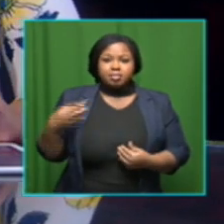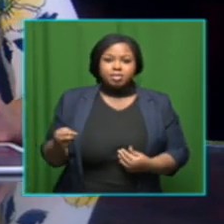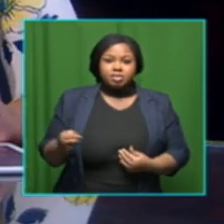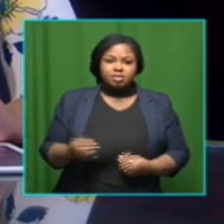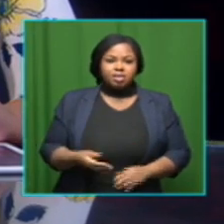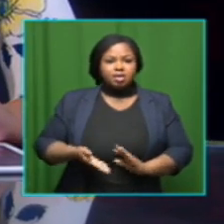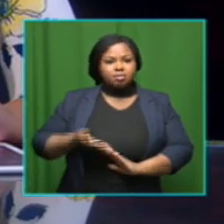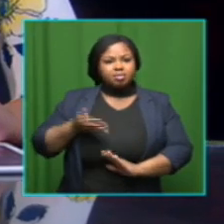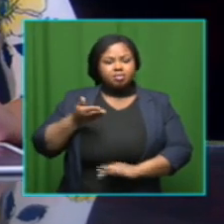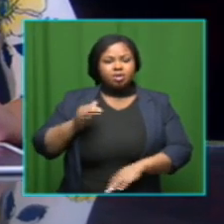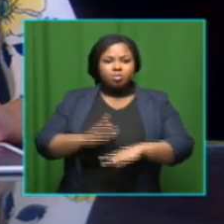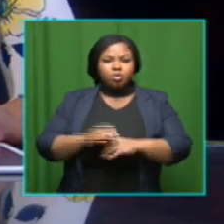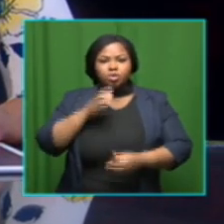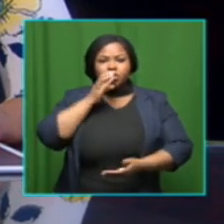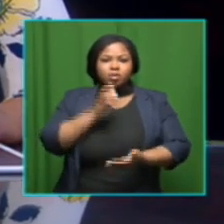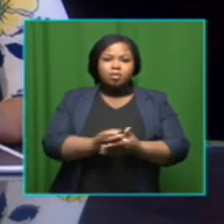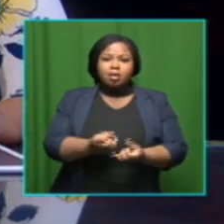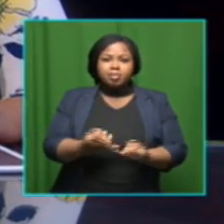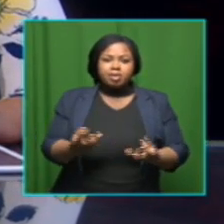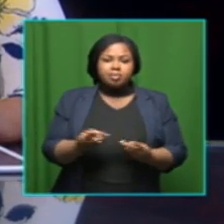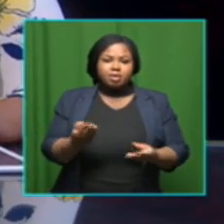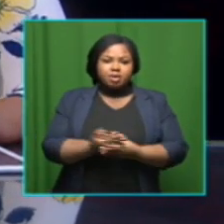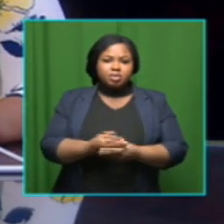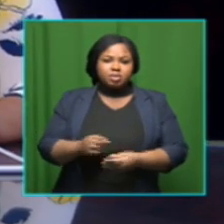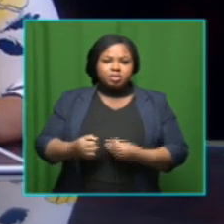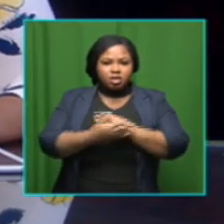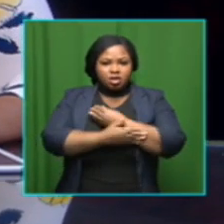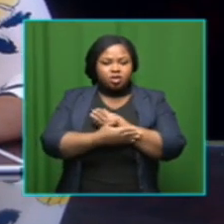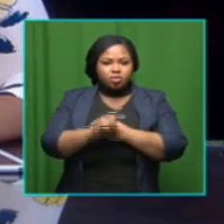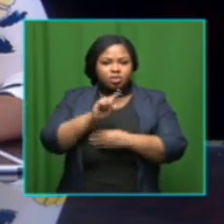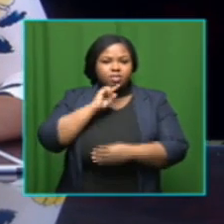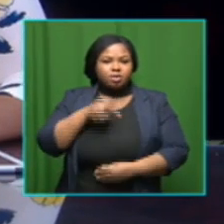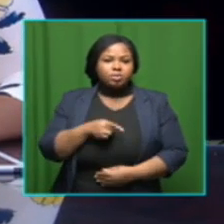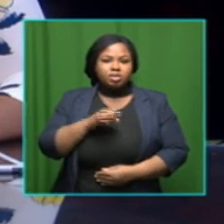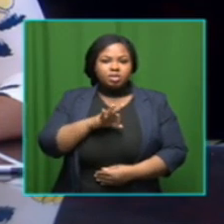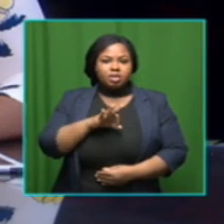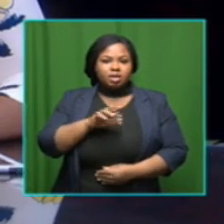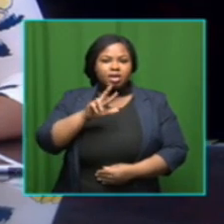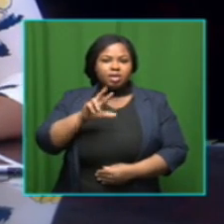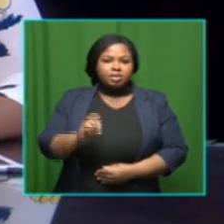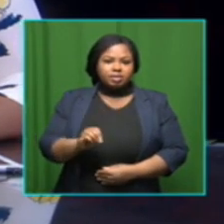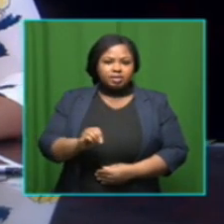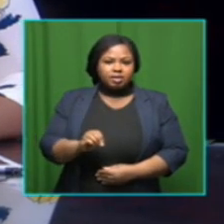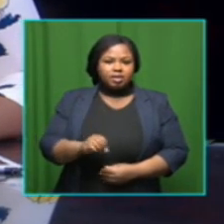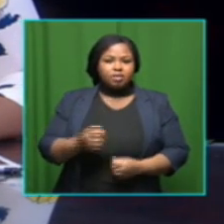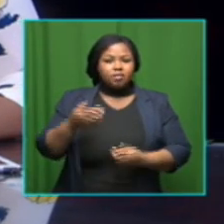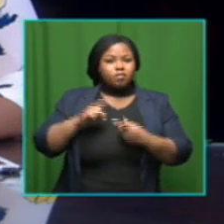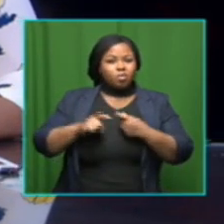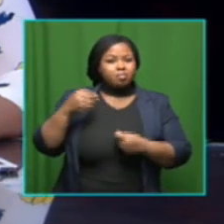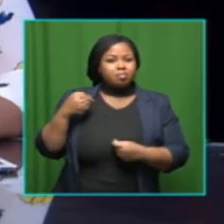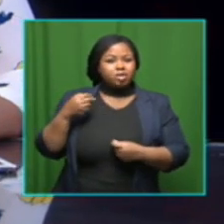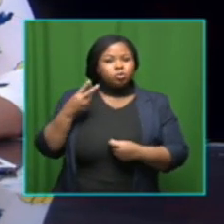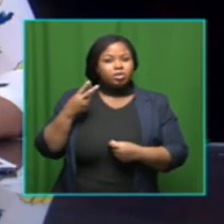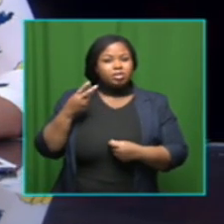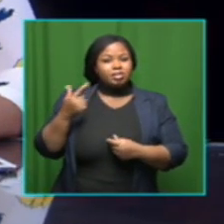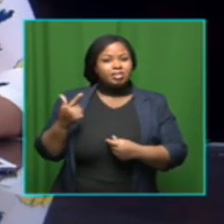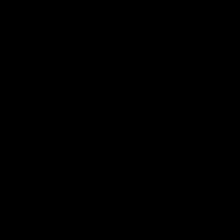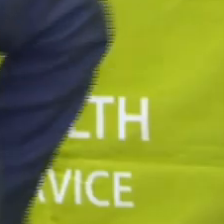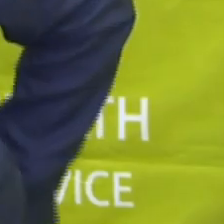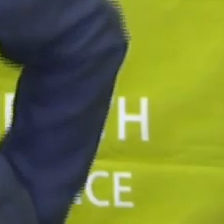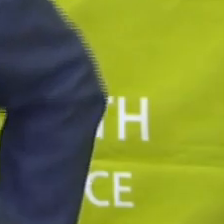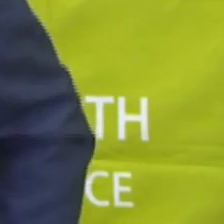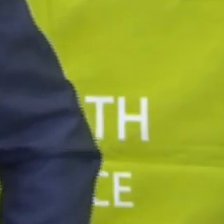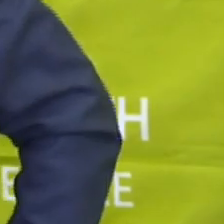up to speed with the confirmed number of cases in the country, 1,380. That's up from 27 yesterday.